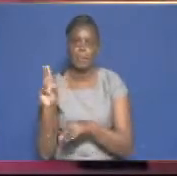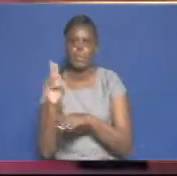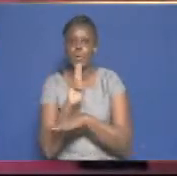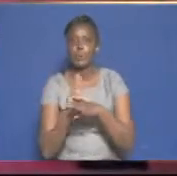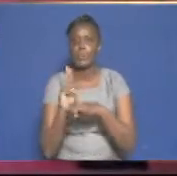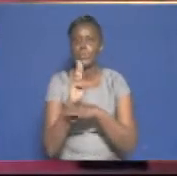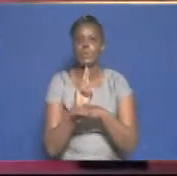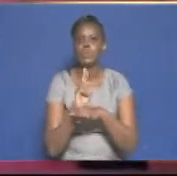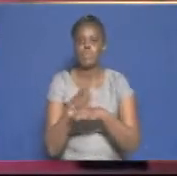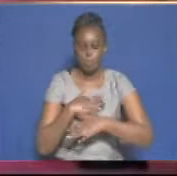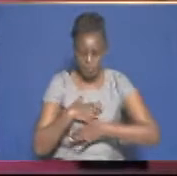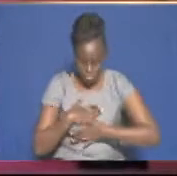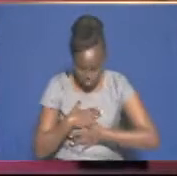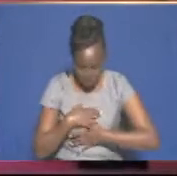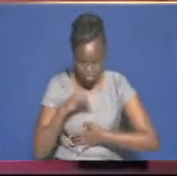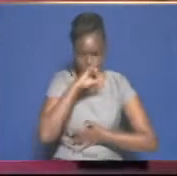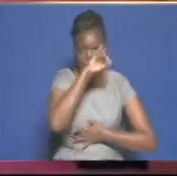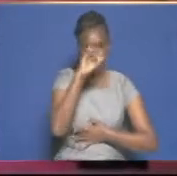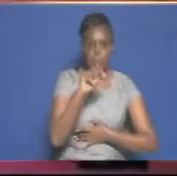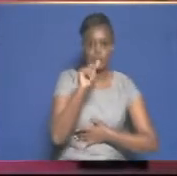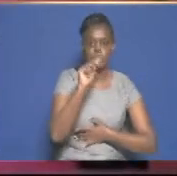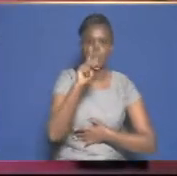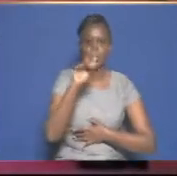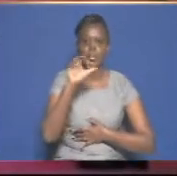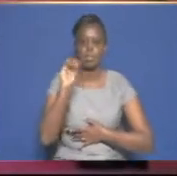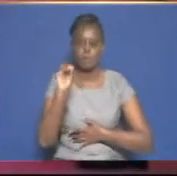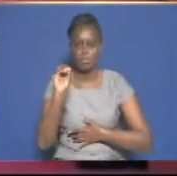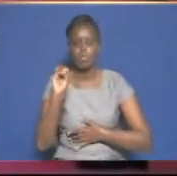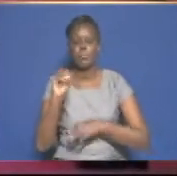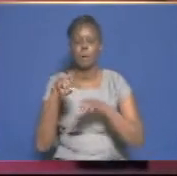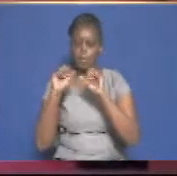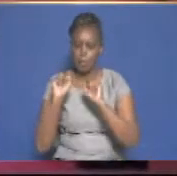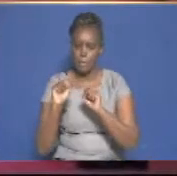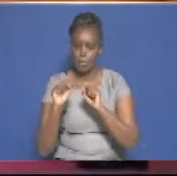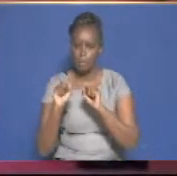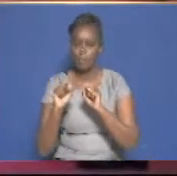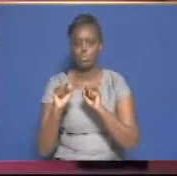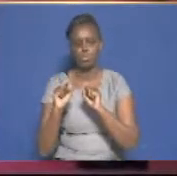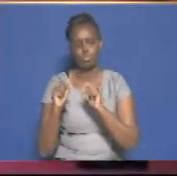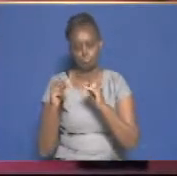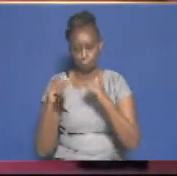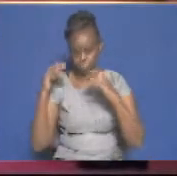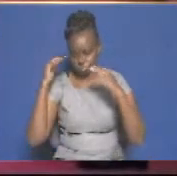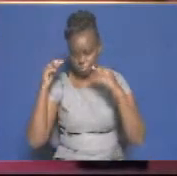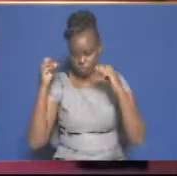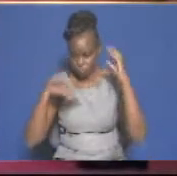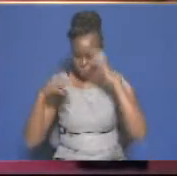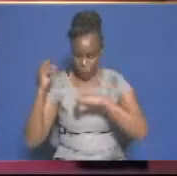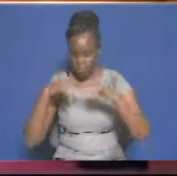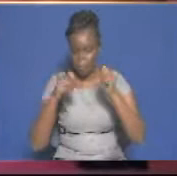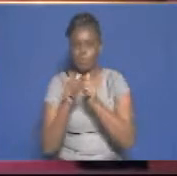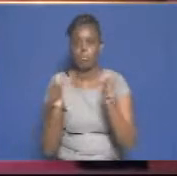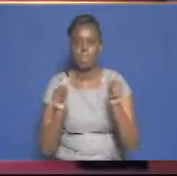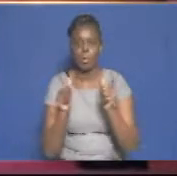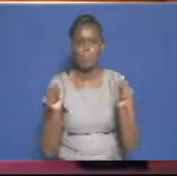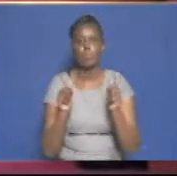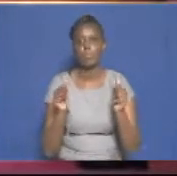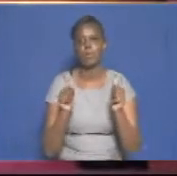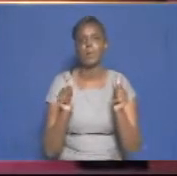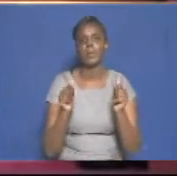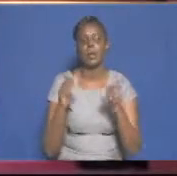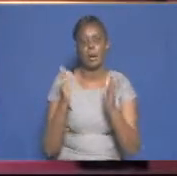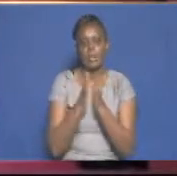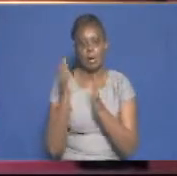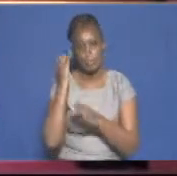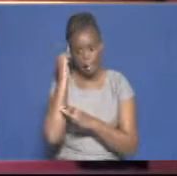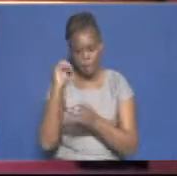Jakoyo, I was able to get their thinking behind what issues, so to eliminate mischief and at least identify that